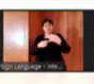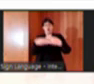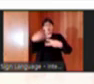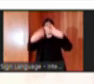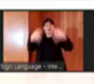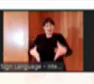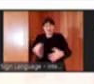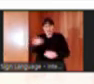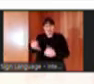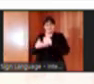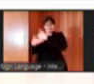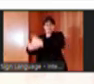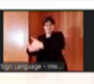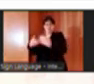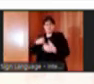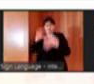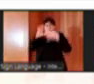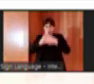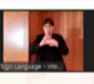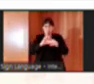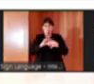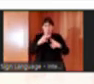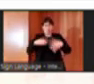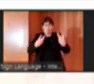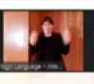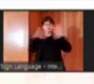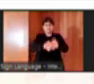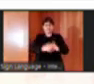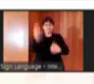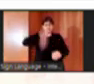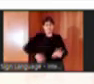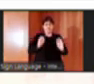households that have been badly affected by the lockdown.